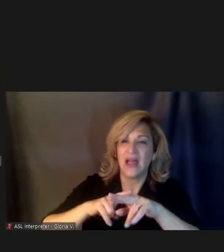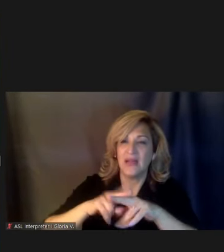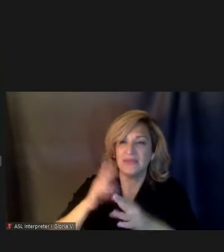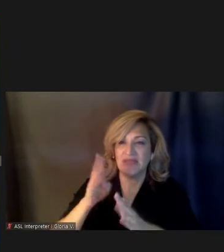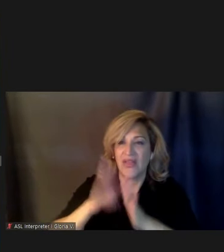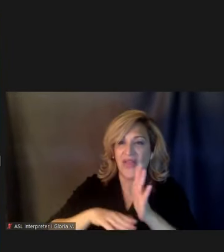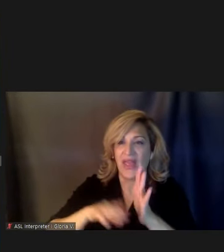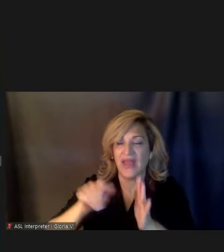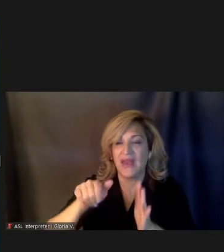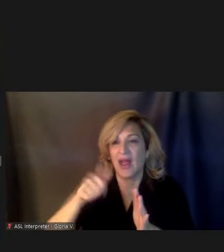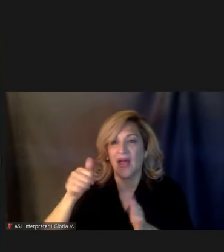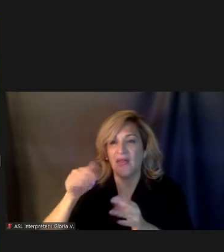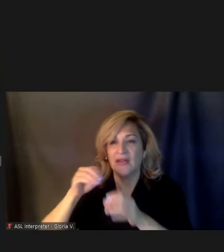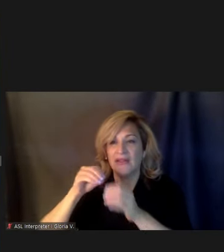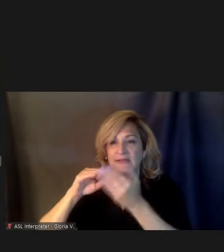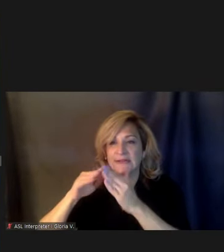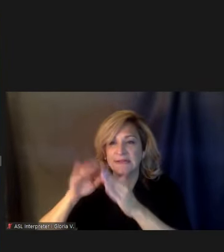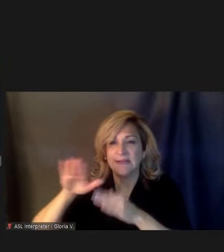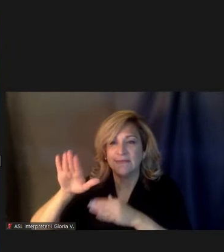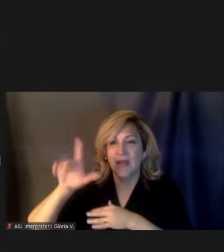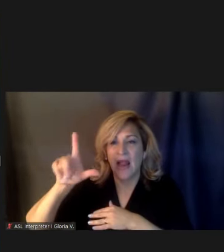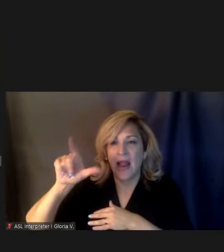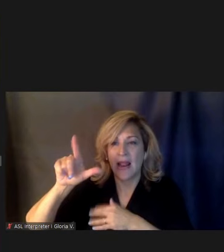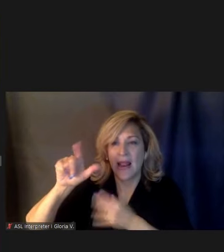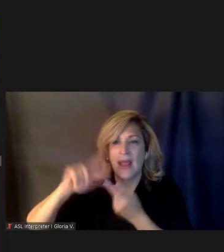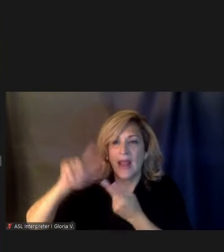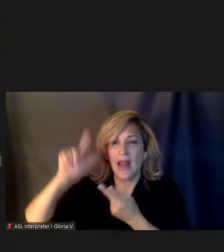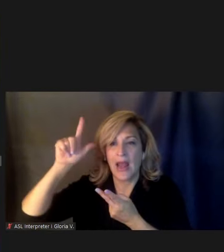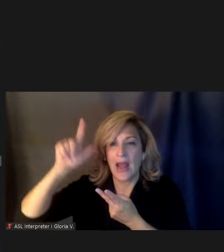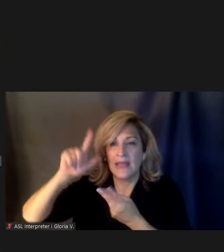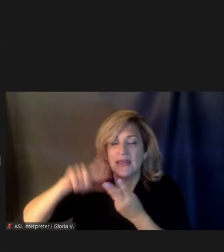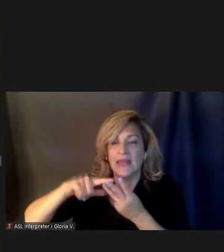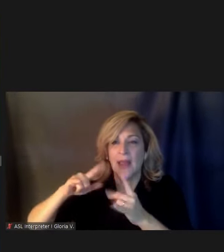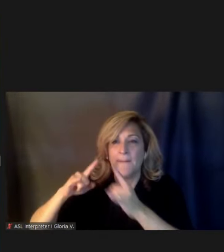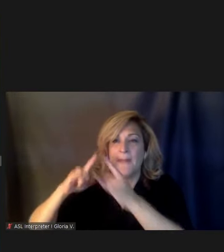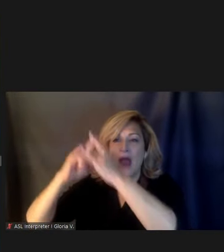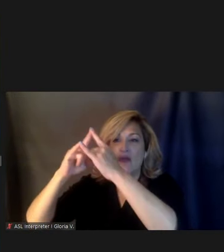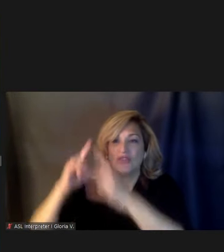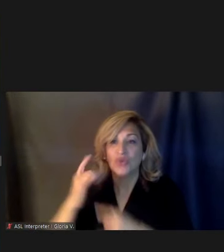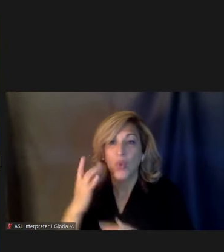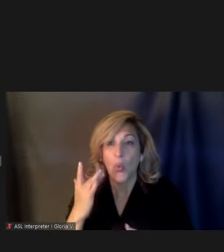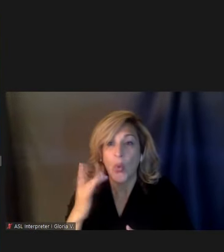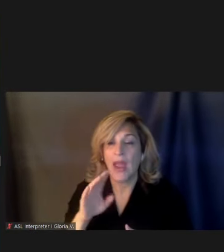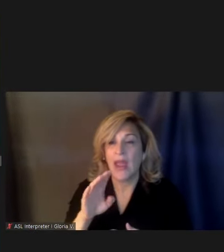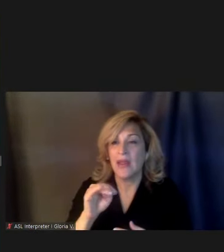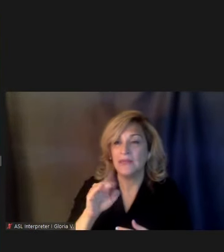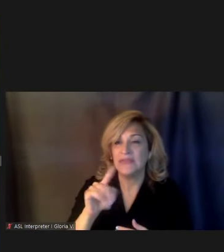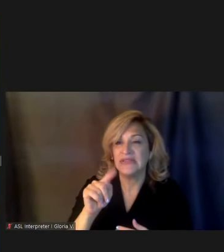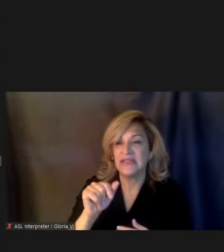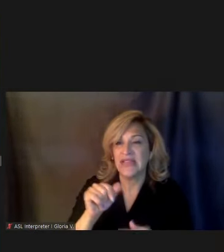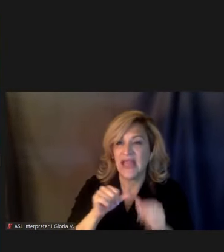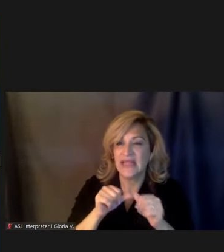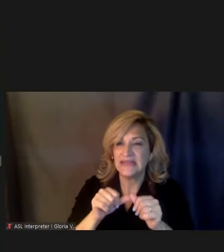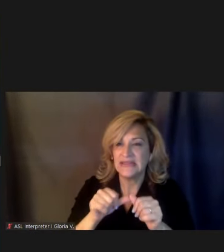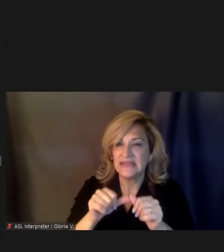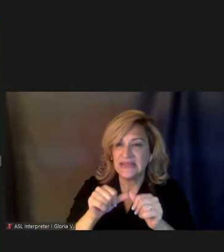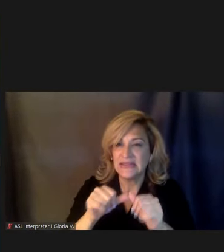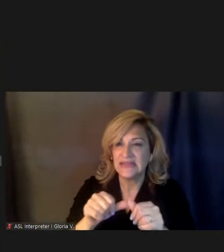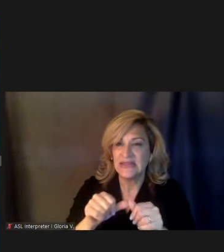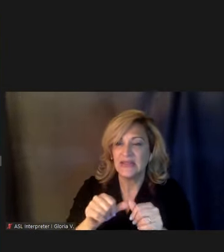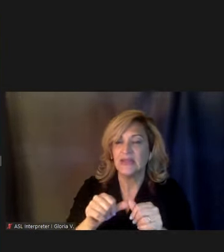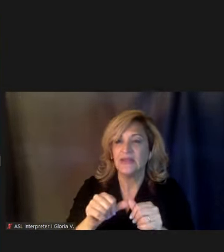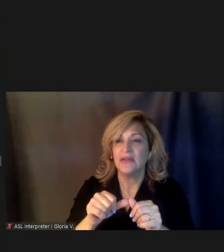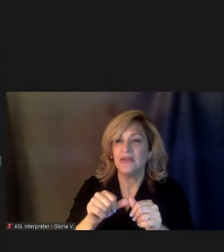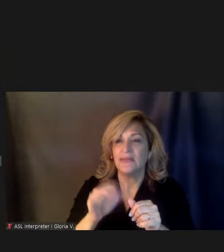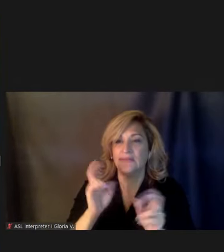in Los Angeles, London, or Paris. And that's because the MTA consistently, with its capital improvement